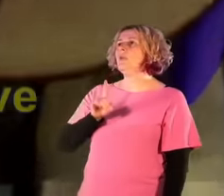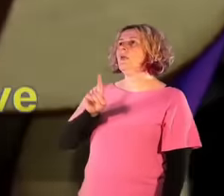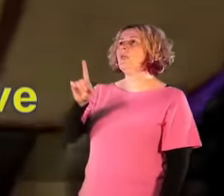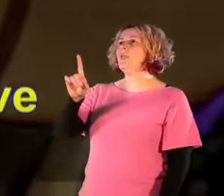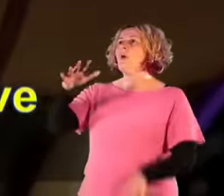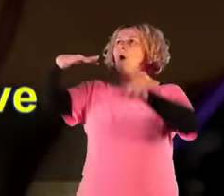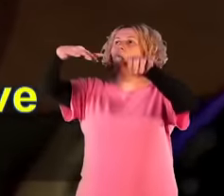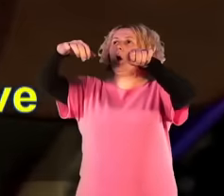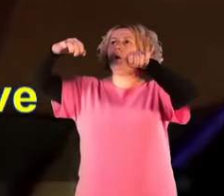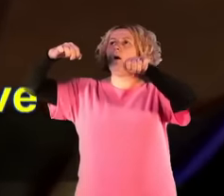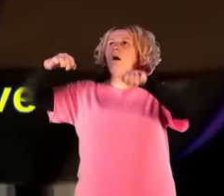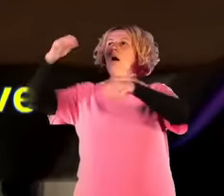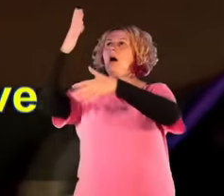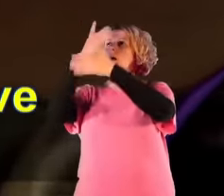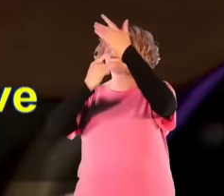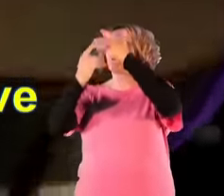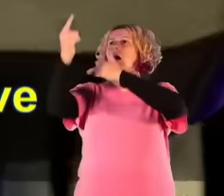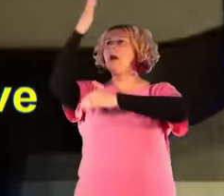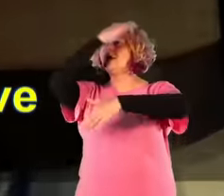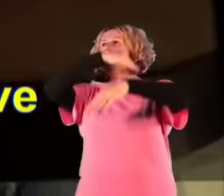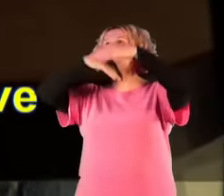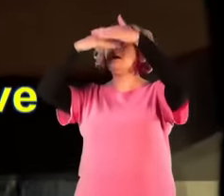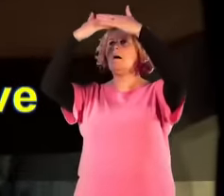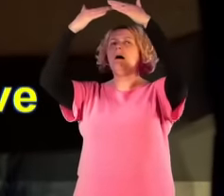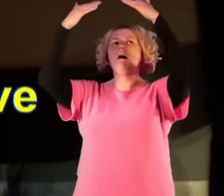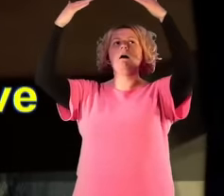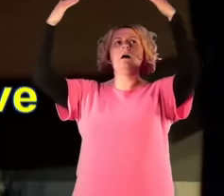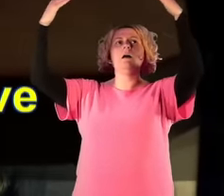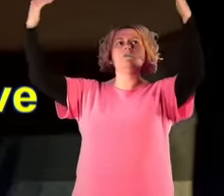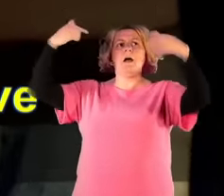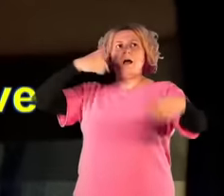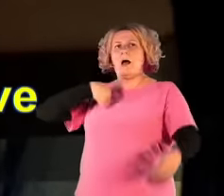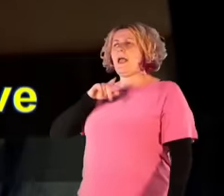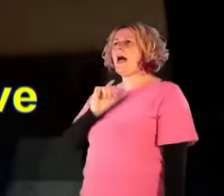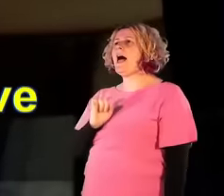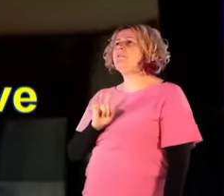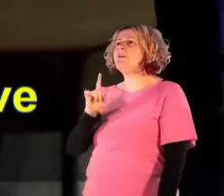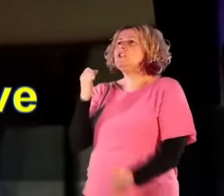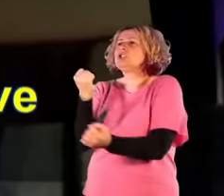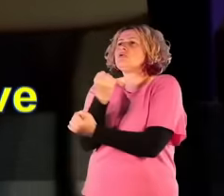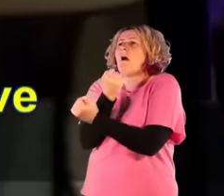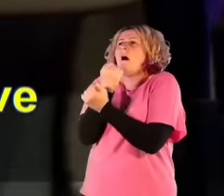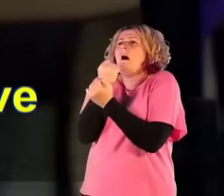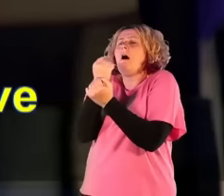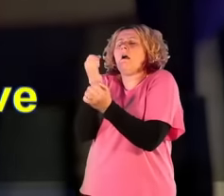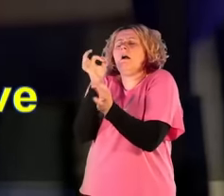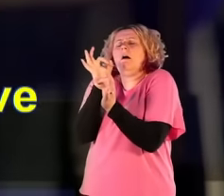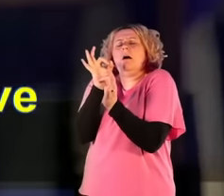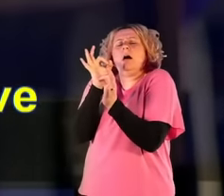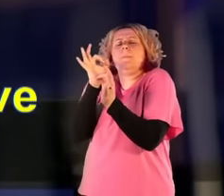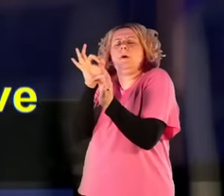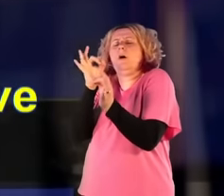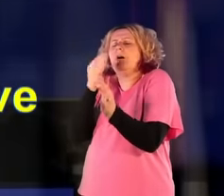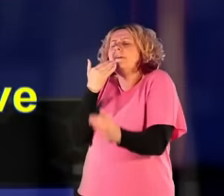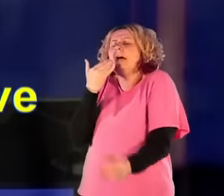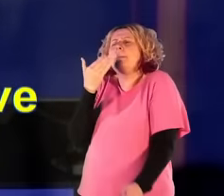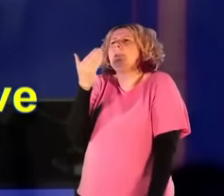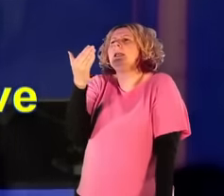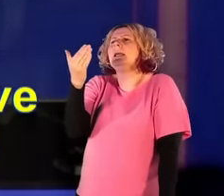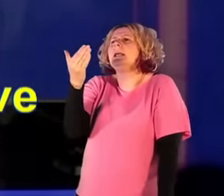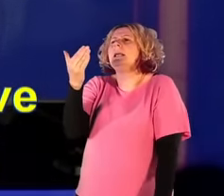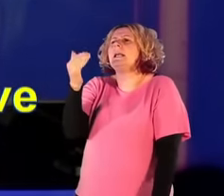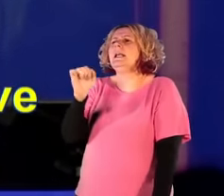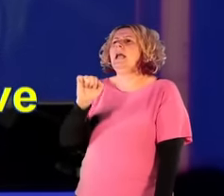Before the throne of God above, I have a strong and